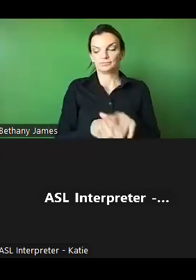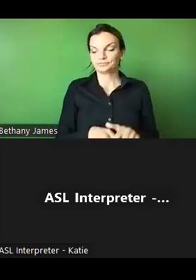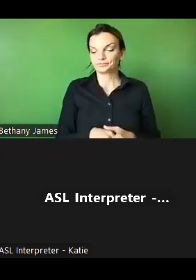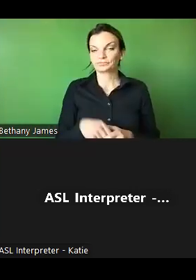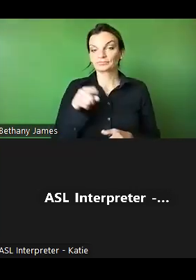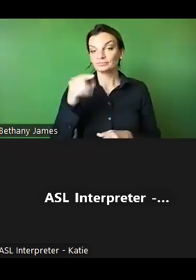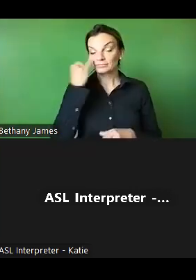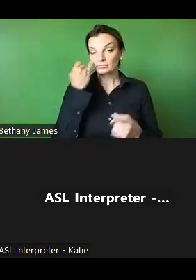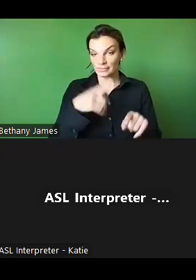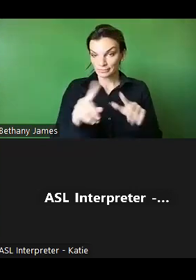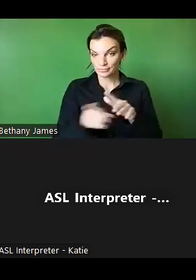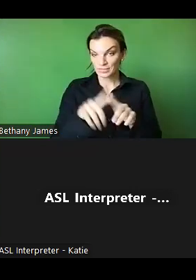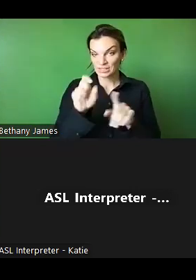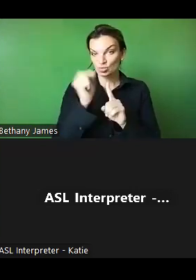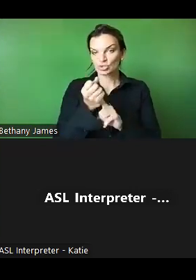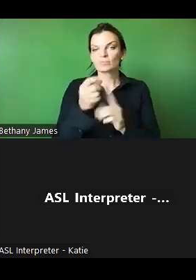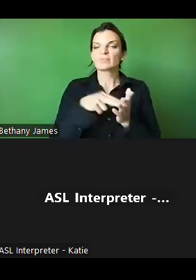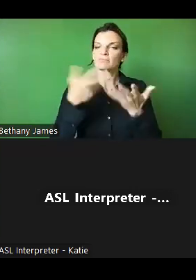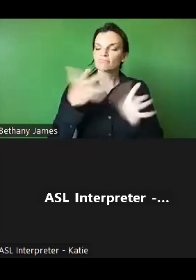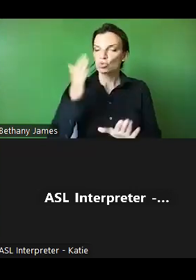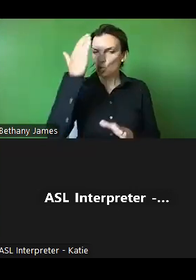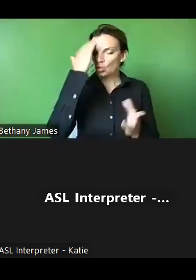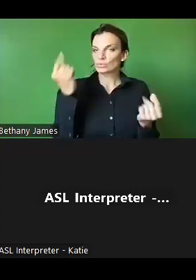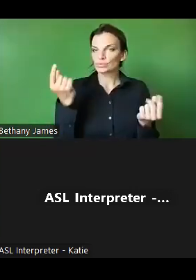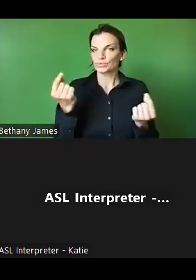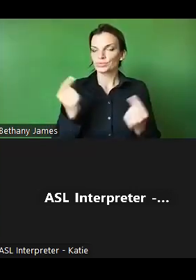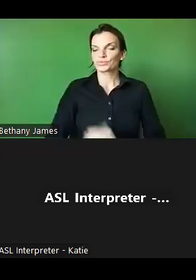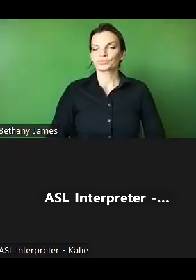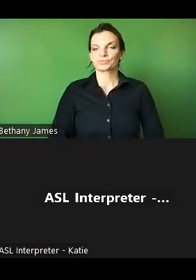in the situation, you know what to do.